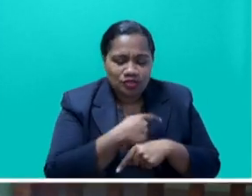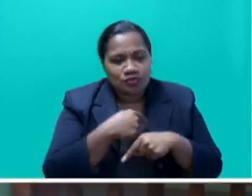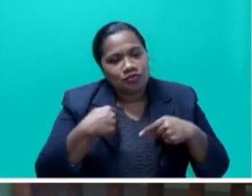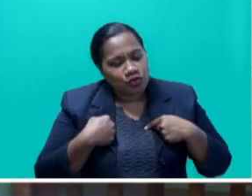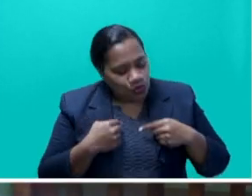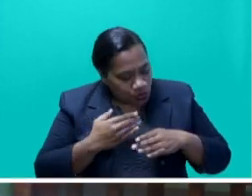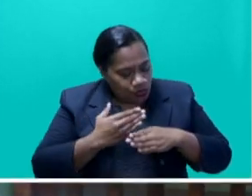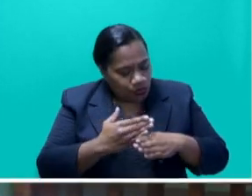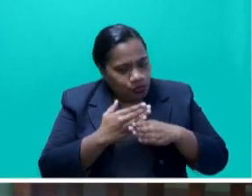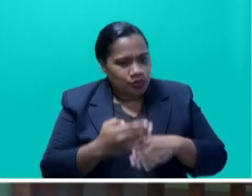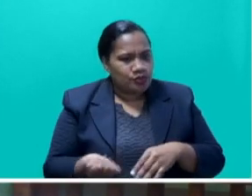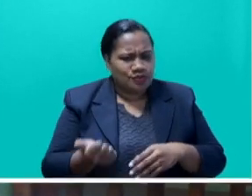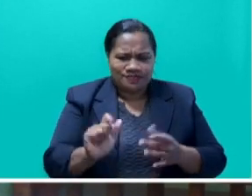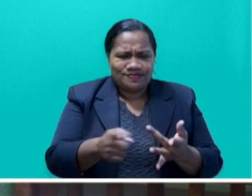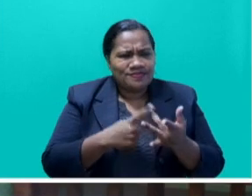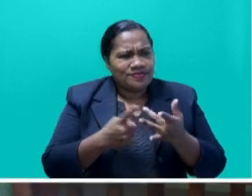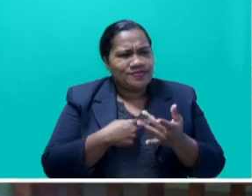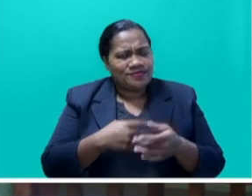other seeds country,